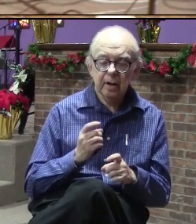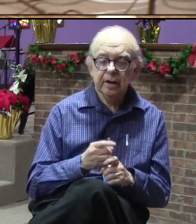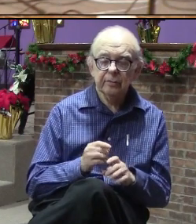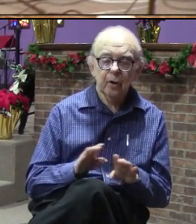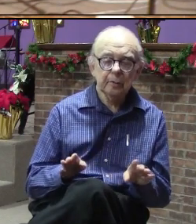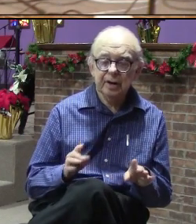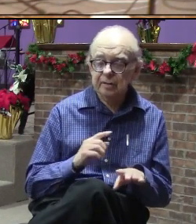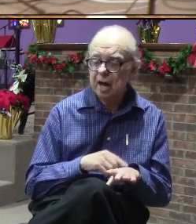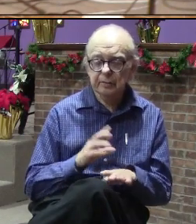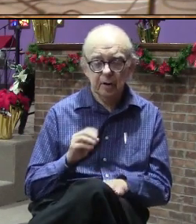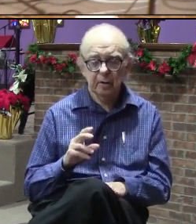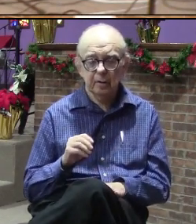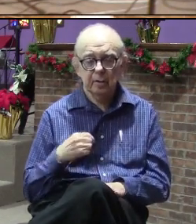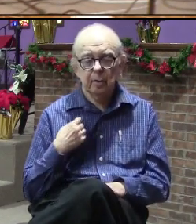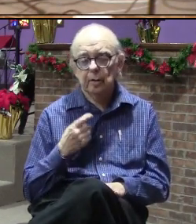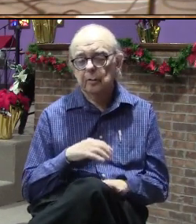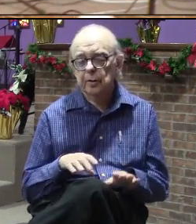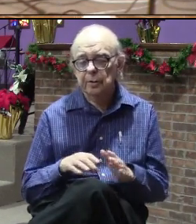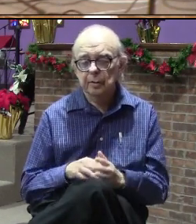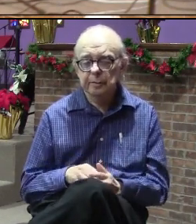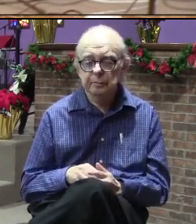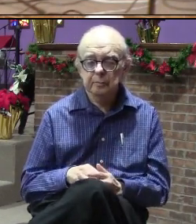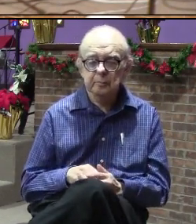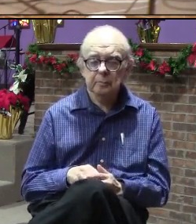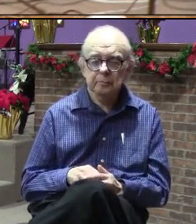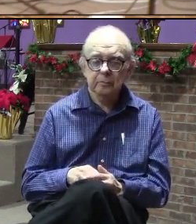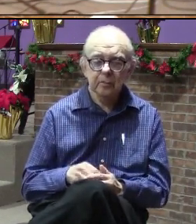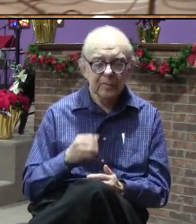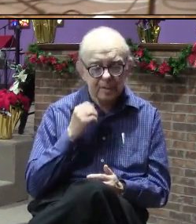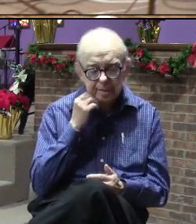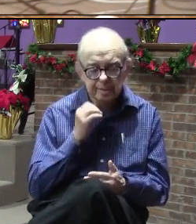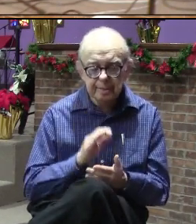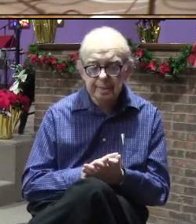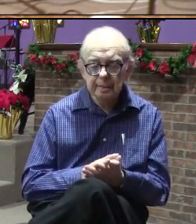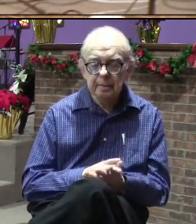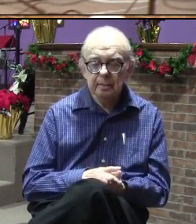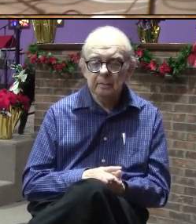session. What we do is, Diana is very